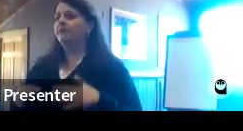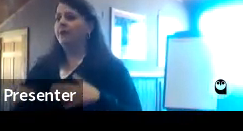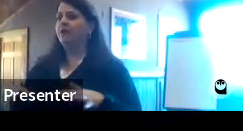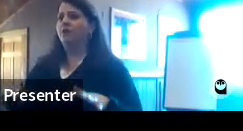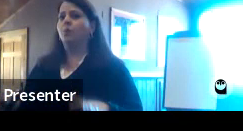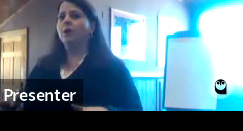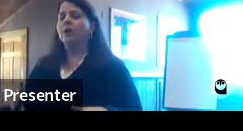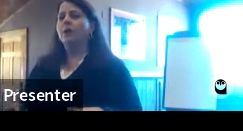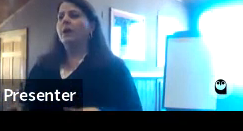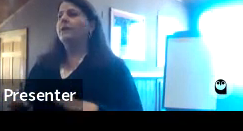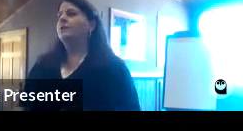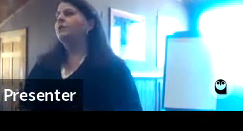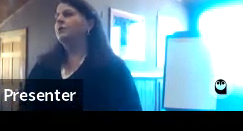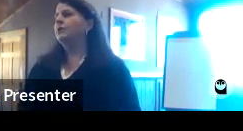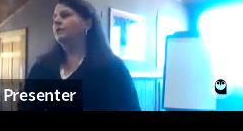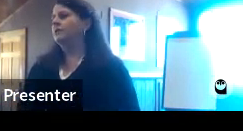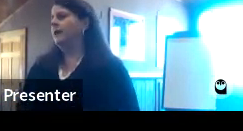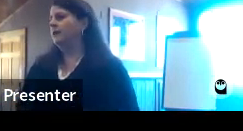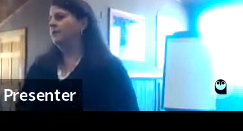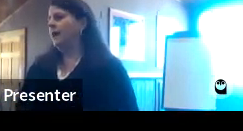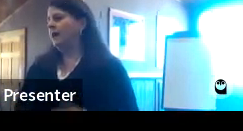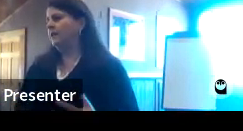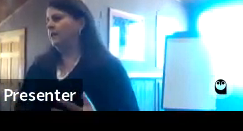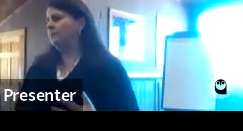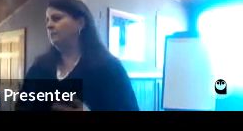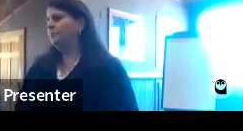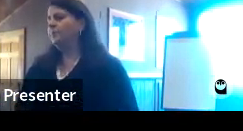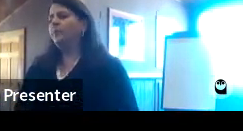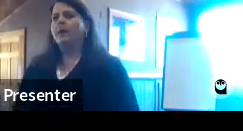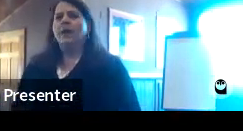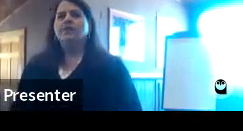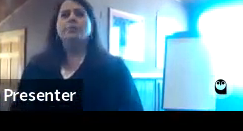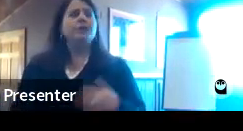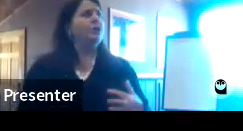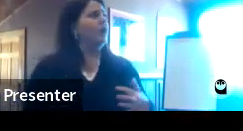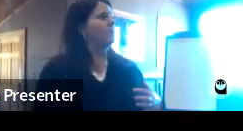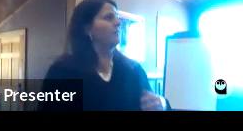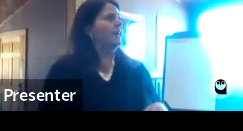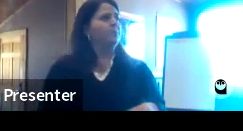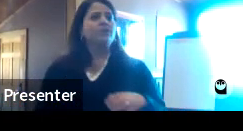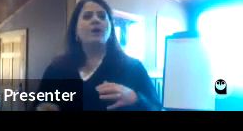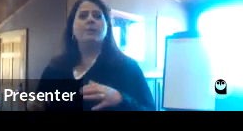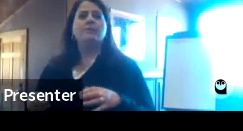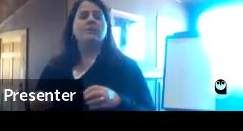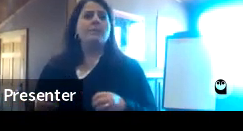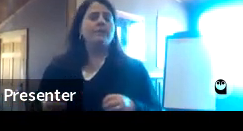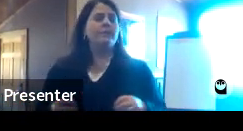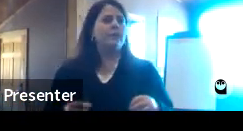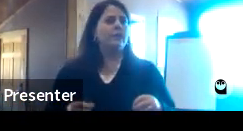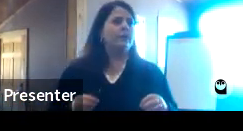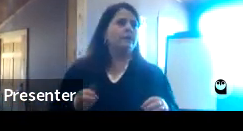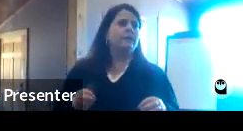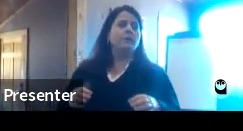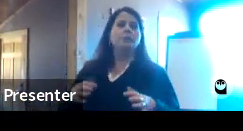day-to-day foundational work than those that are in the field of advocacy. And so we're going to talk about that. I'm going to talk about some